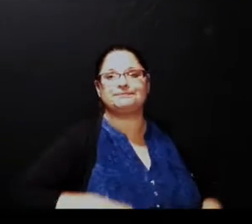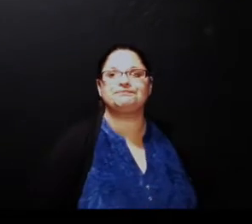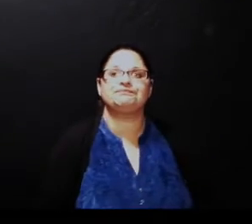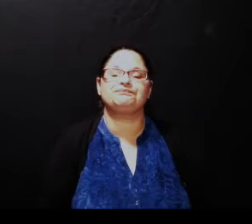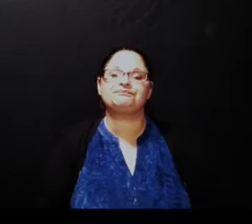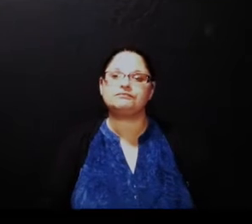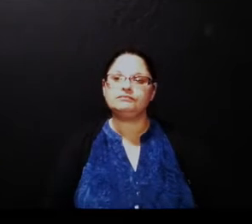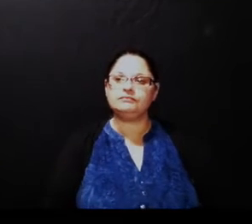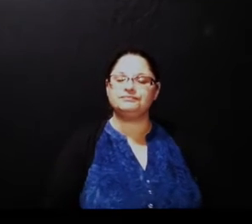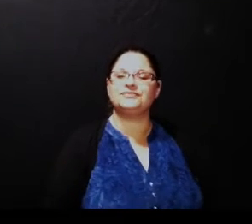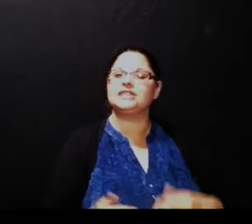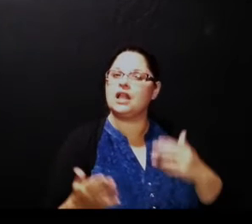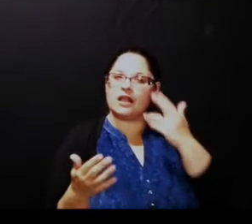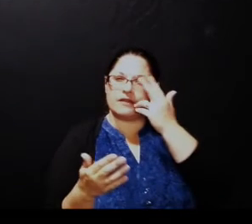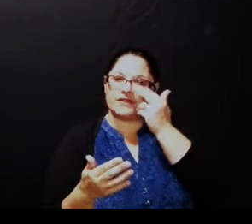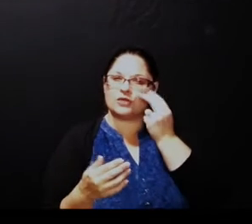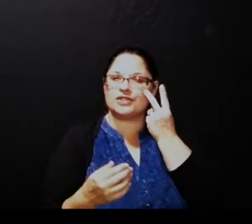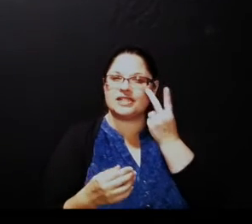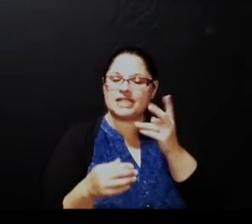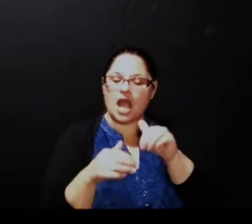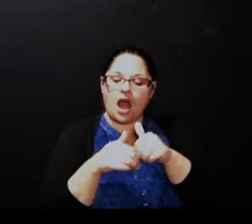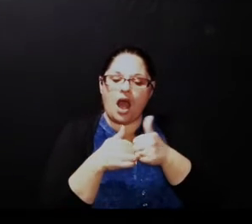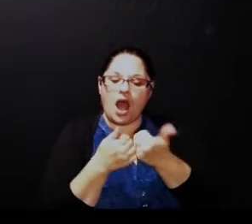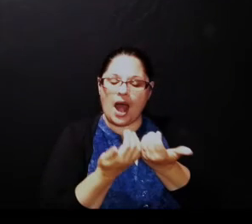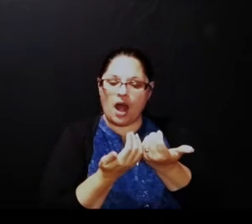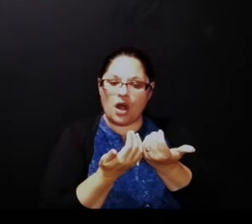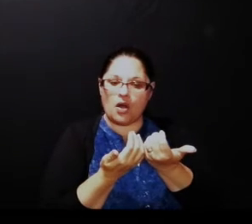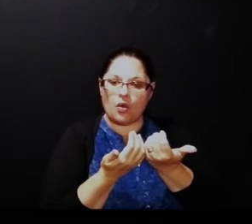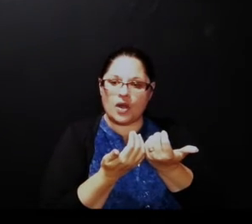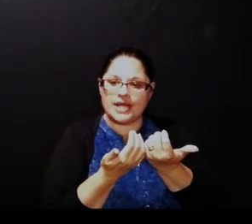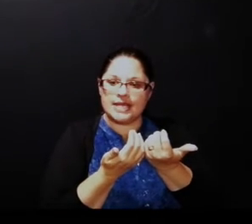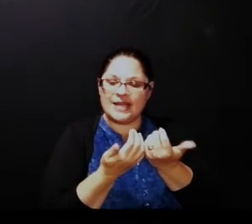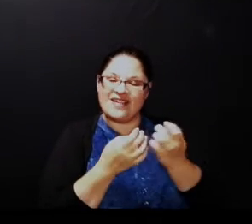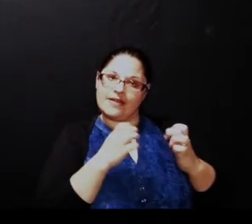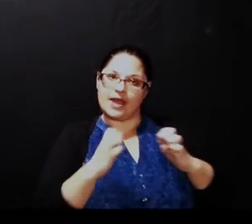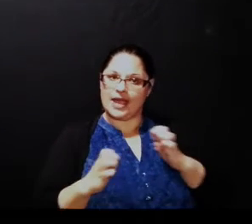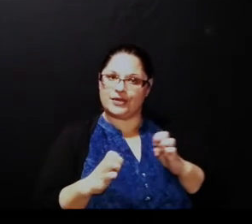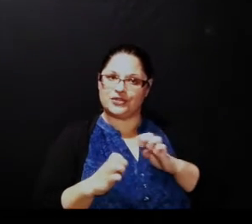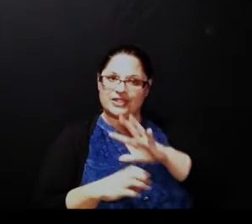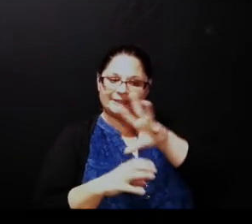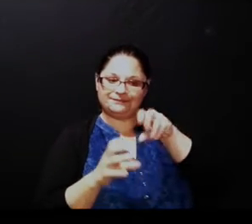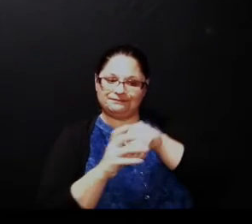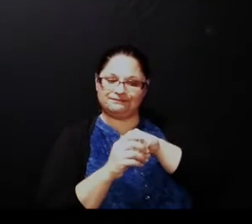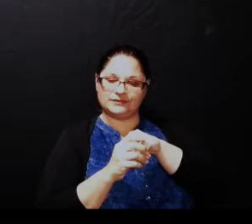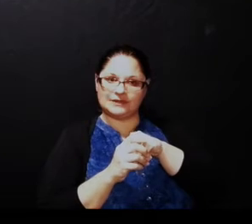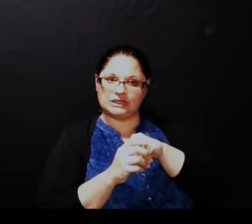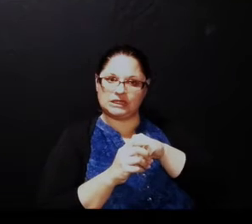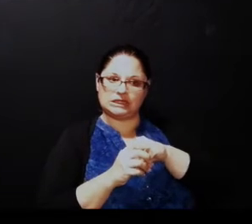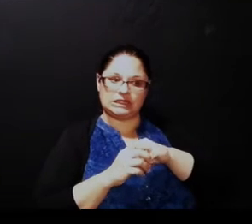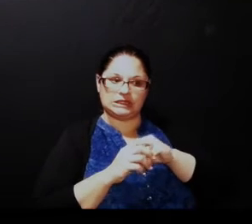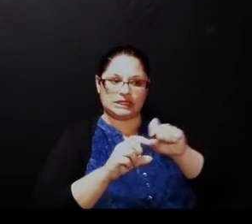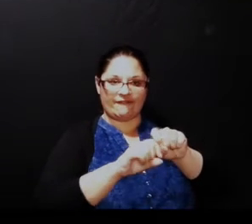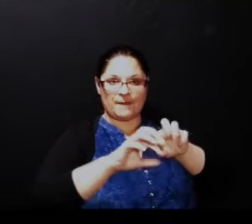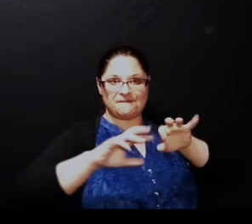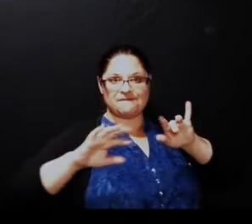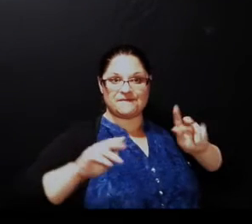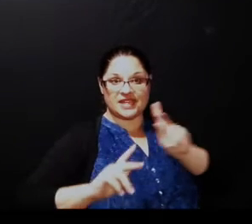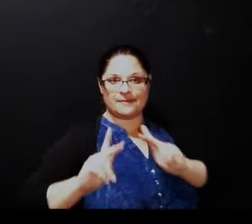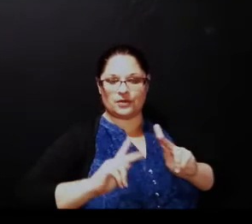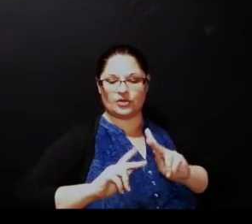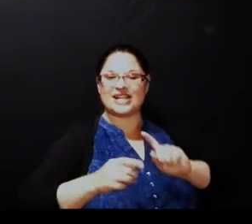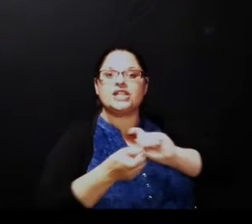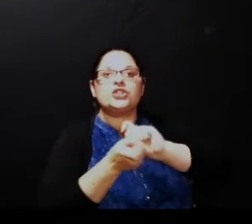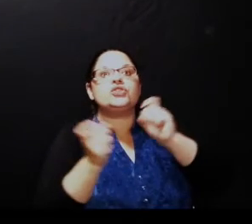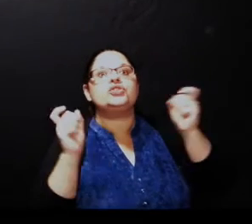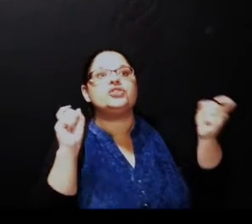personality of a crowd can change. On Palm Sunday, as we just read, we hear the joy